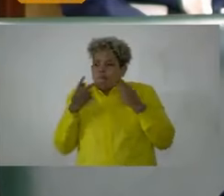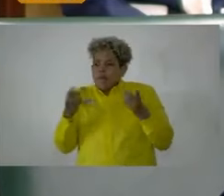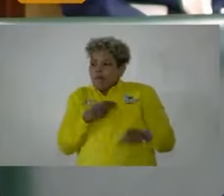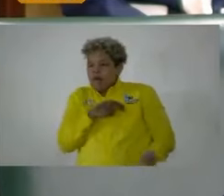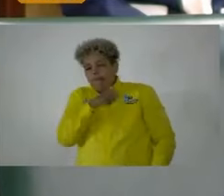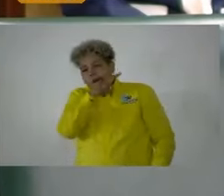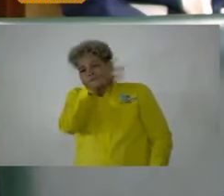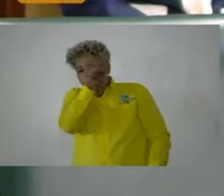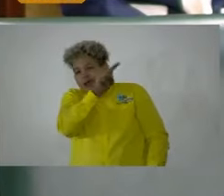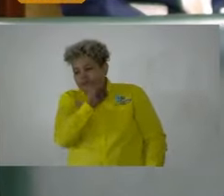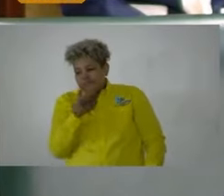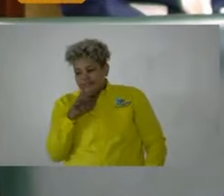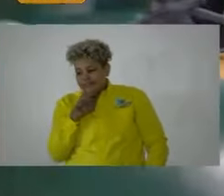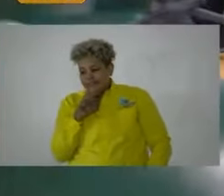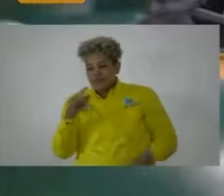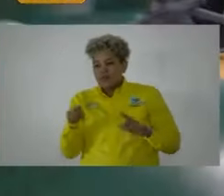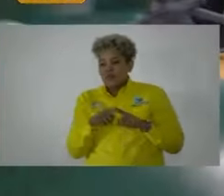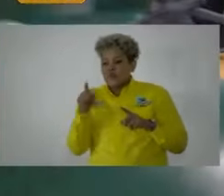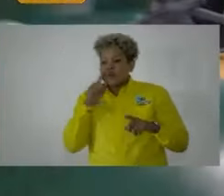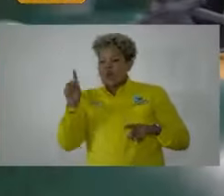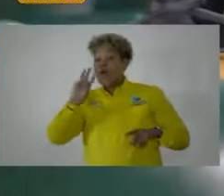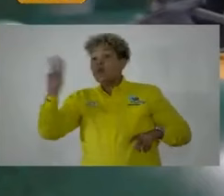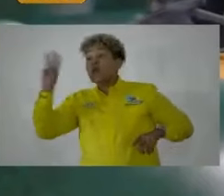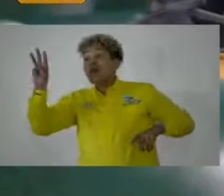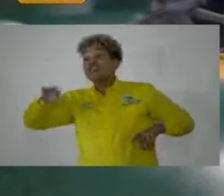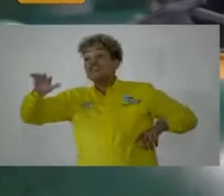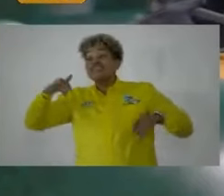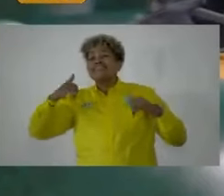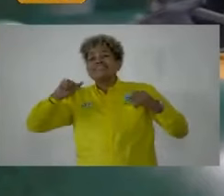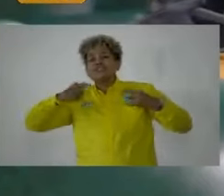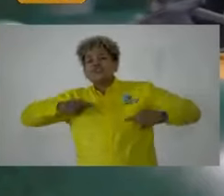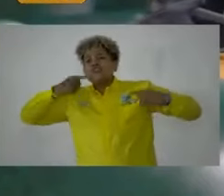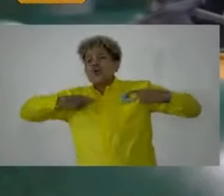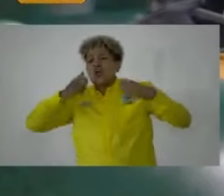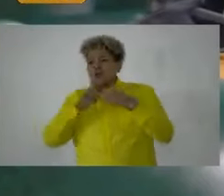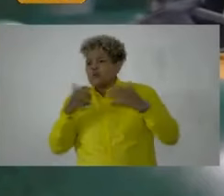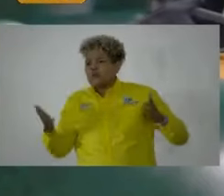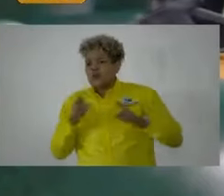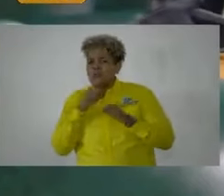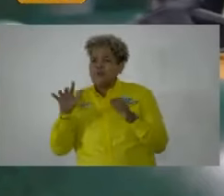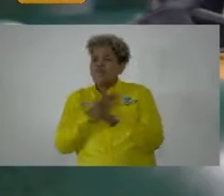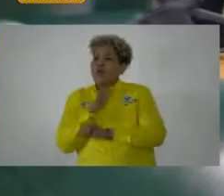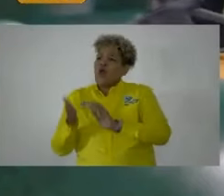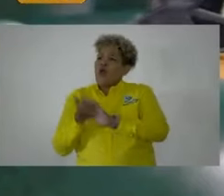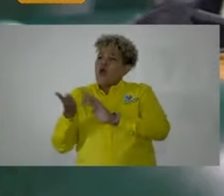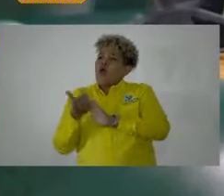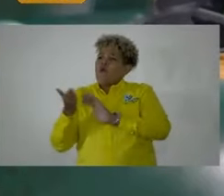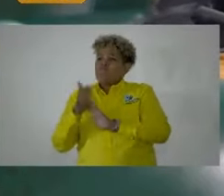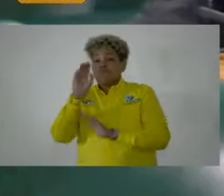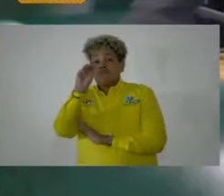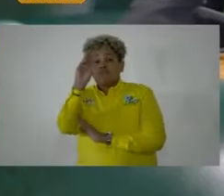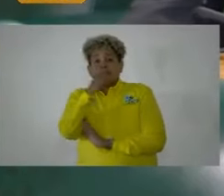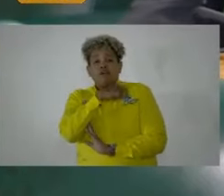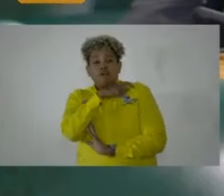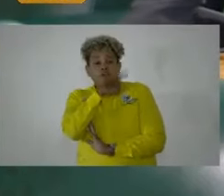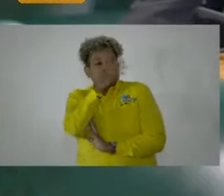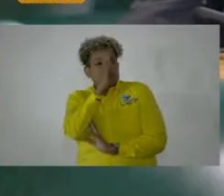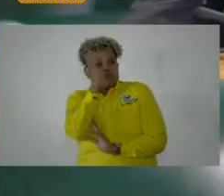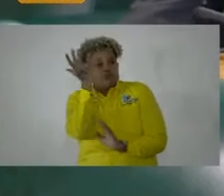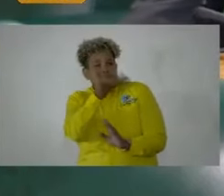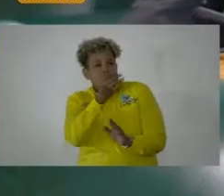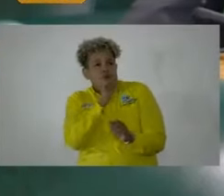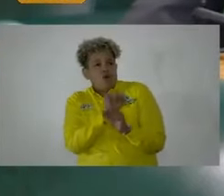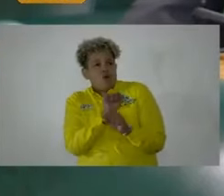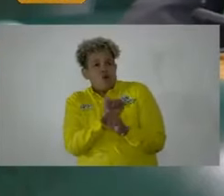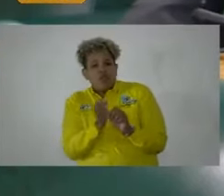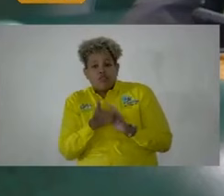hospital. And when the Western region is still struggling without a fully operational Cornwall Regional Hospital. And